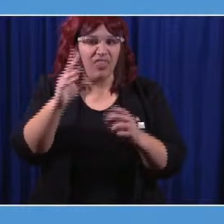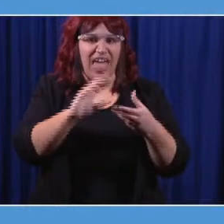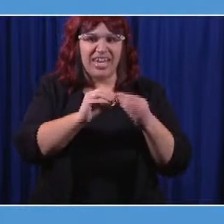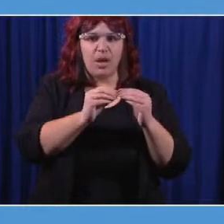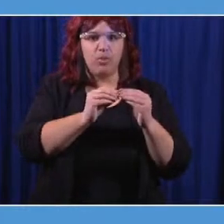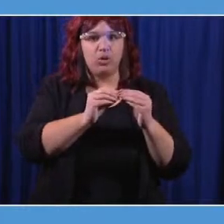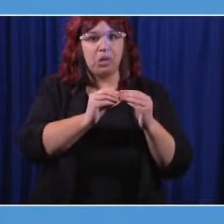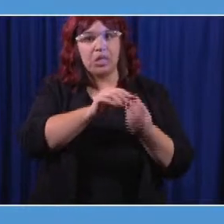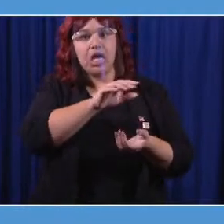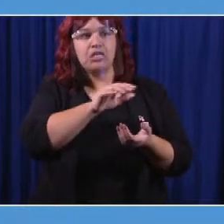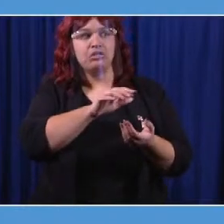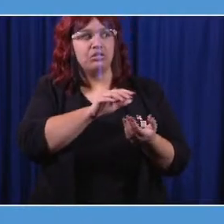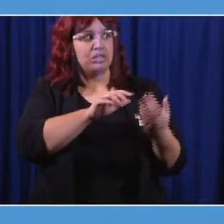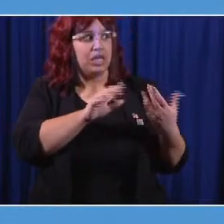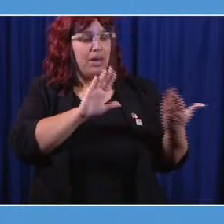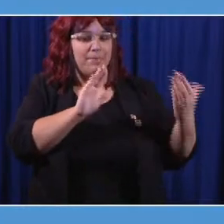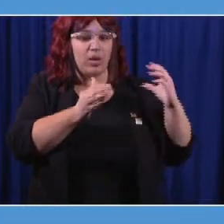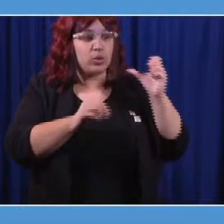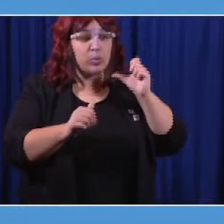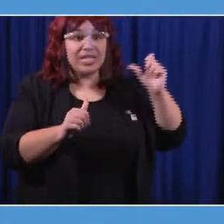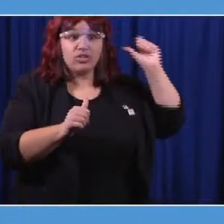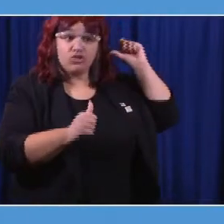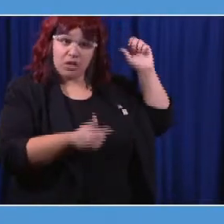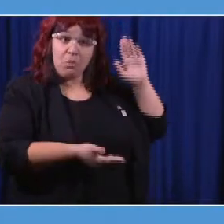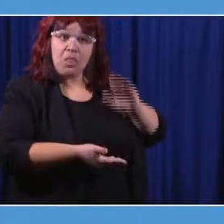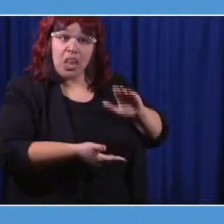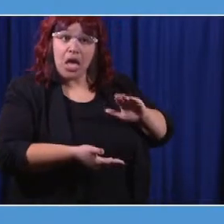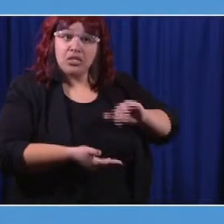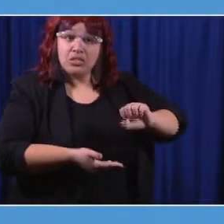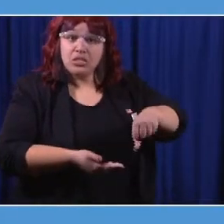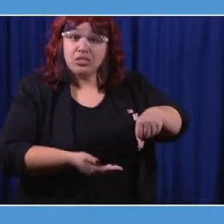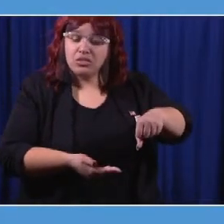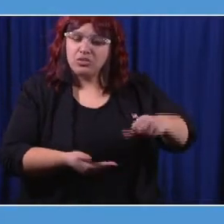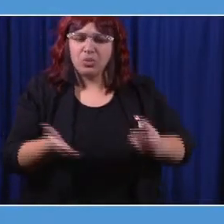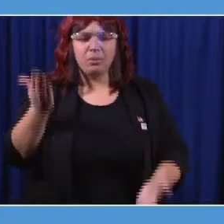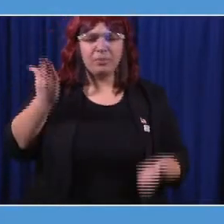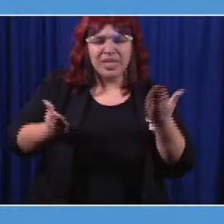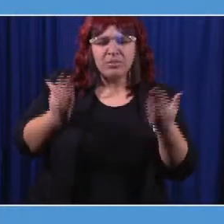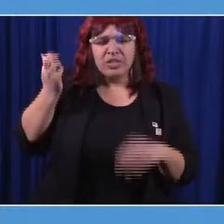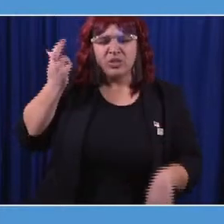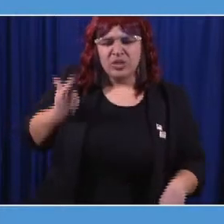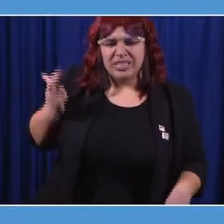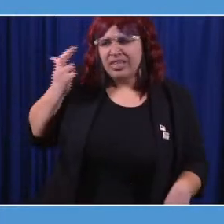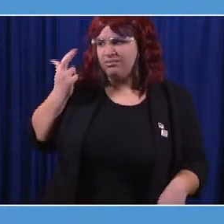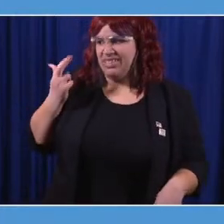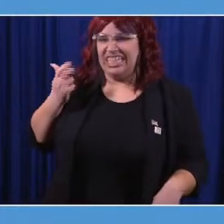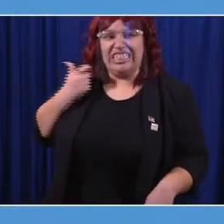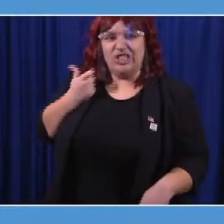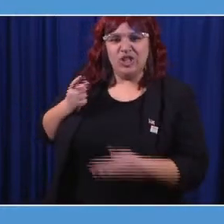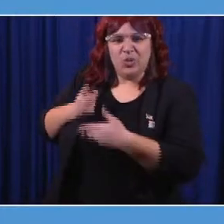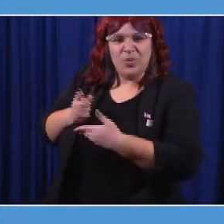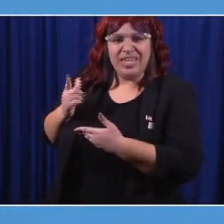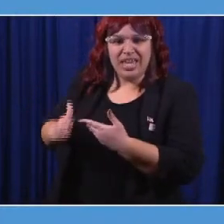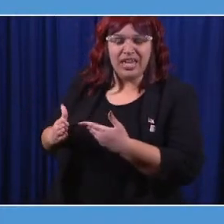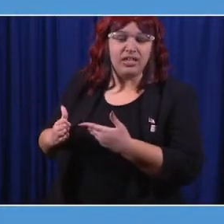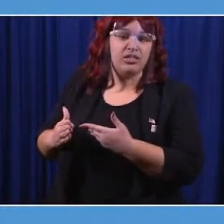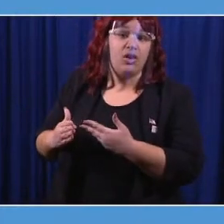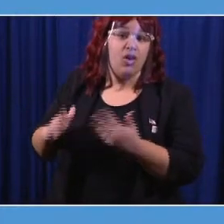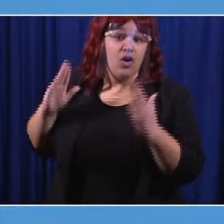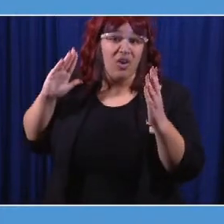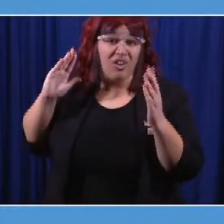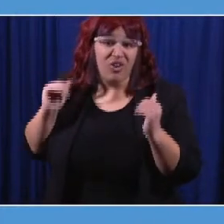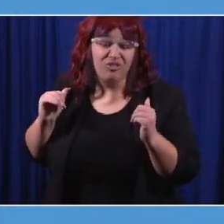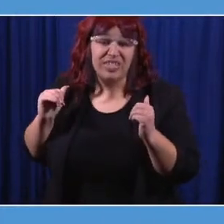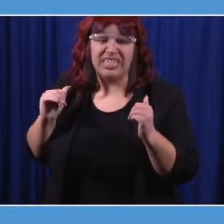don't know is whether that is just a result of the weekend. We hope not. We hope these numbers might be